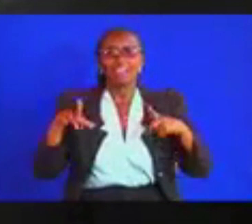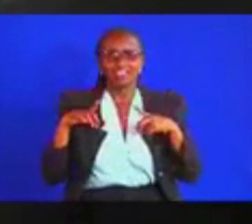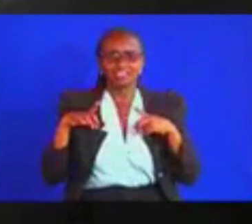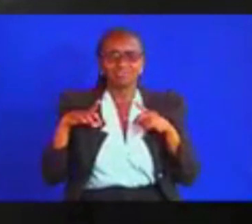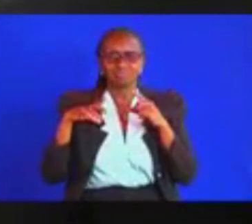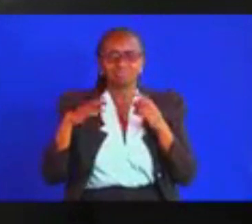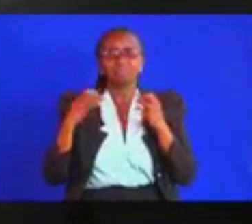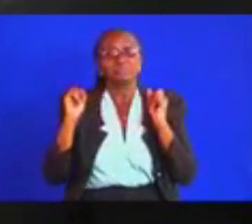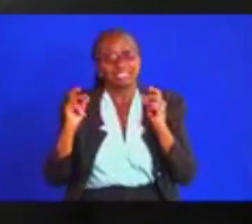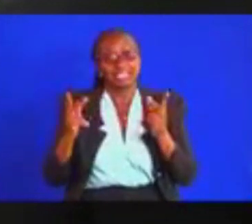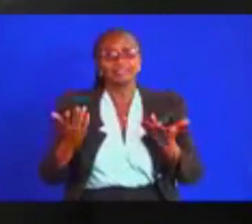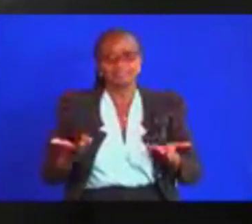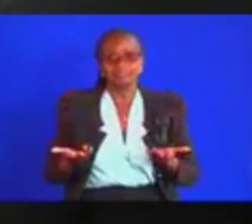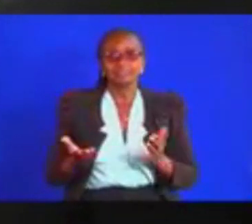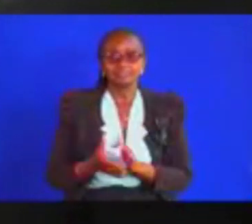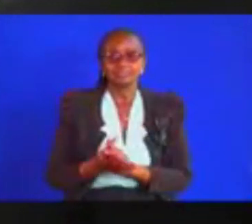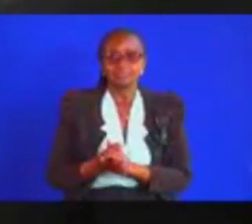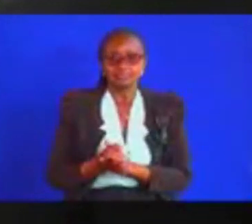on that?